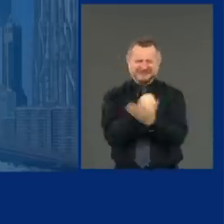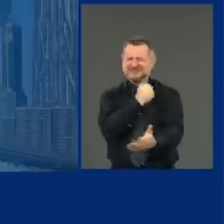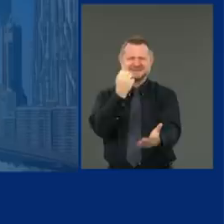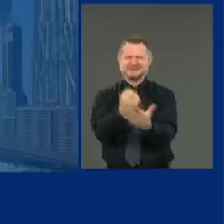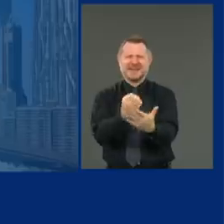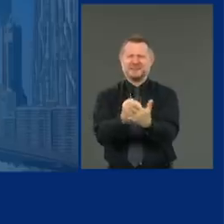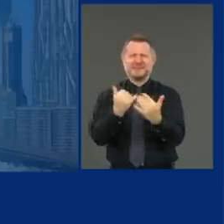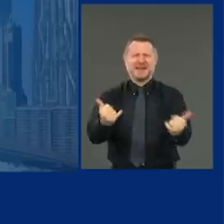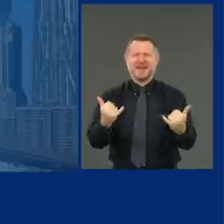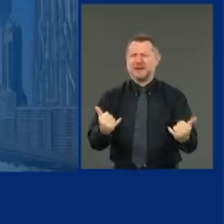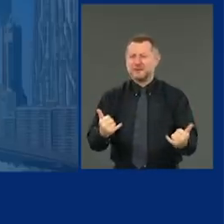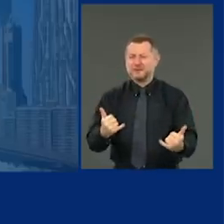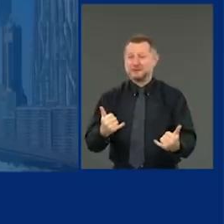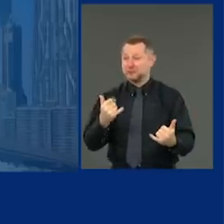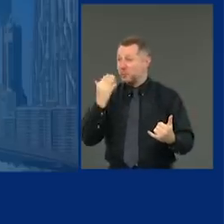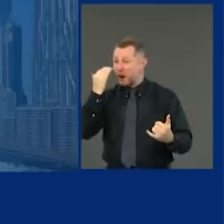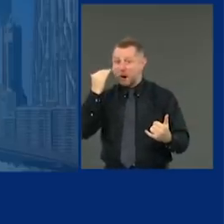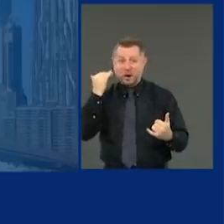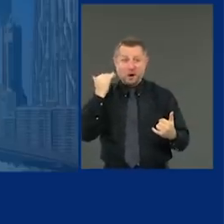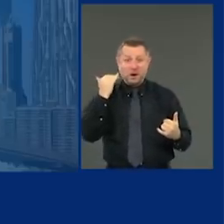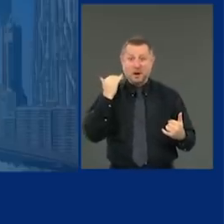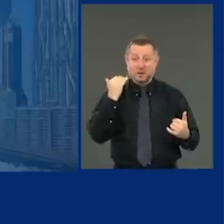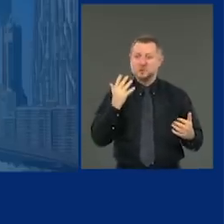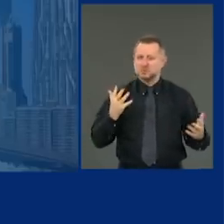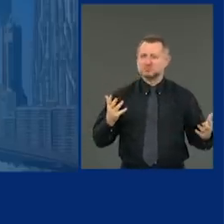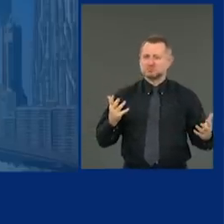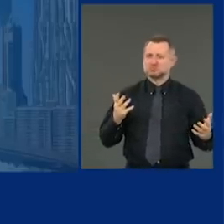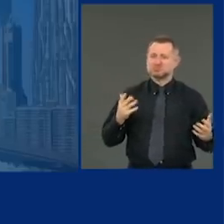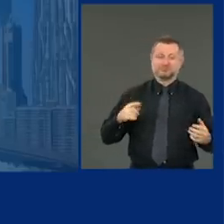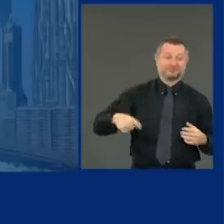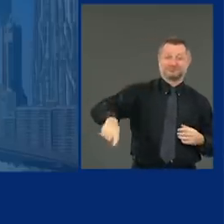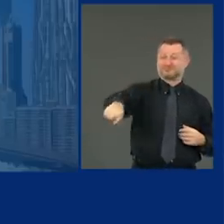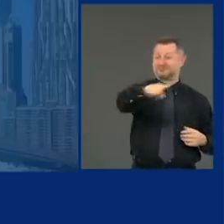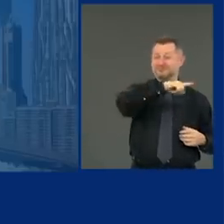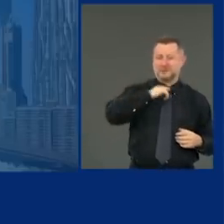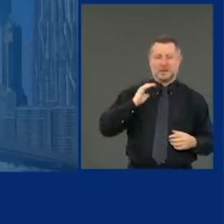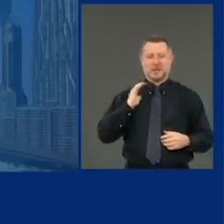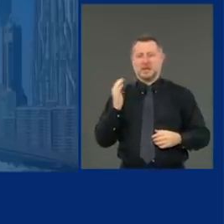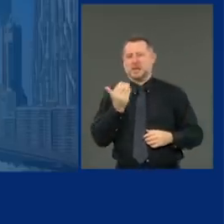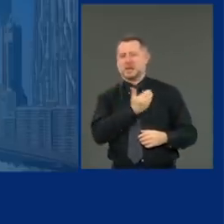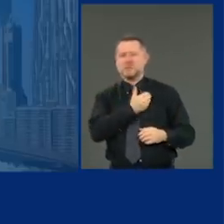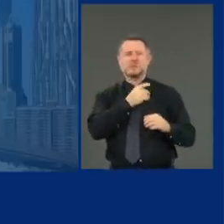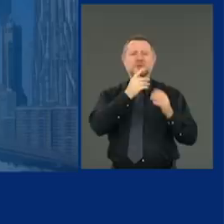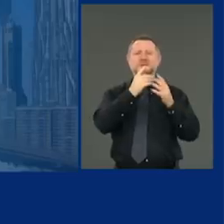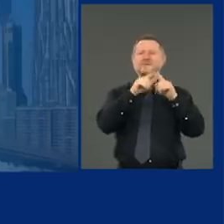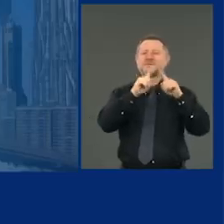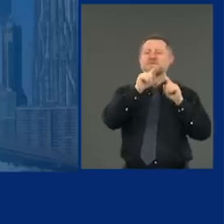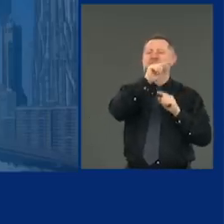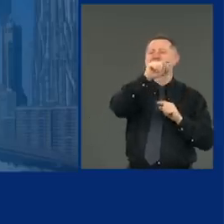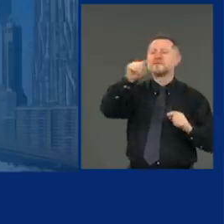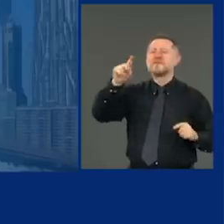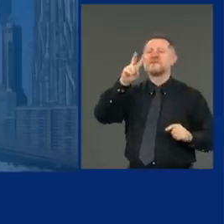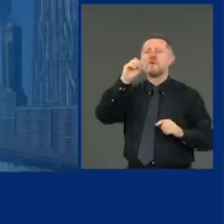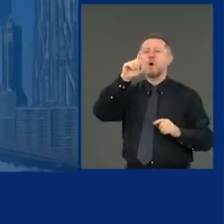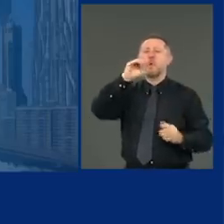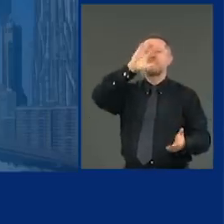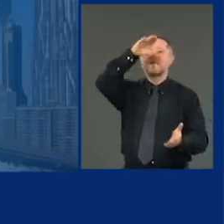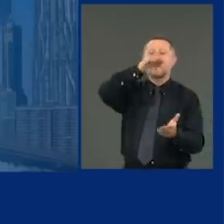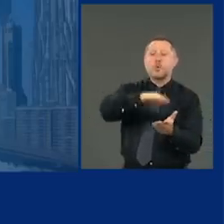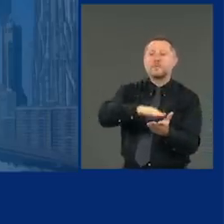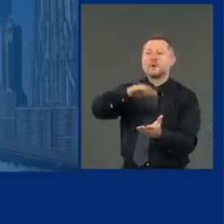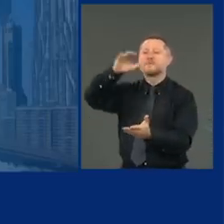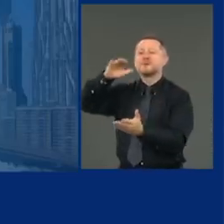it when some of the volume is lower, right? The time to fix the hole in the roof, we would say